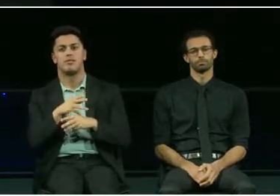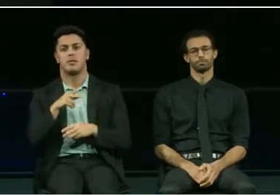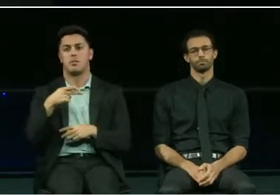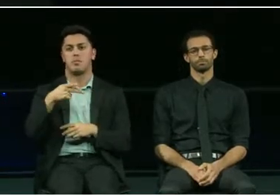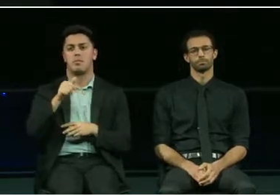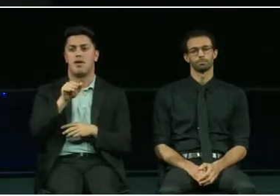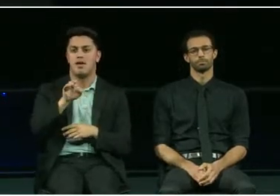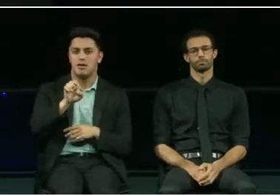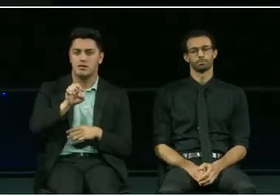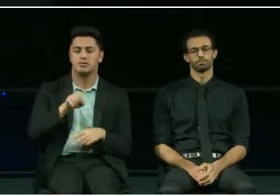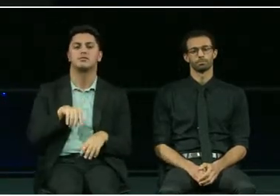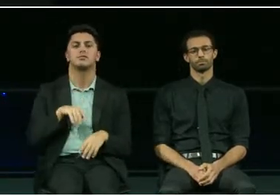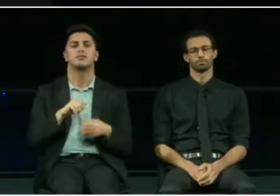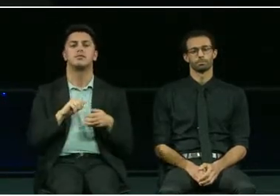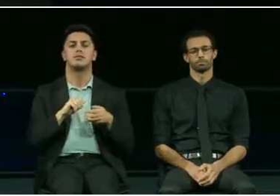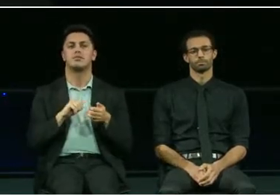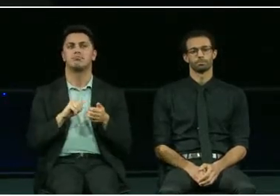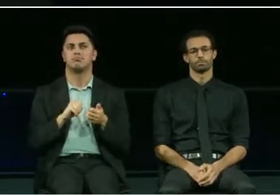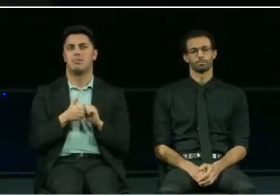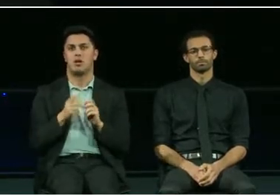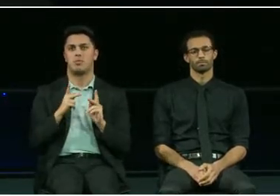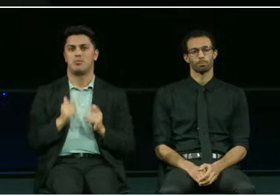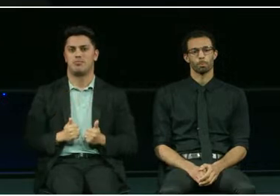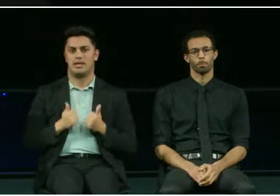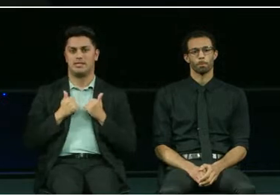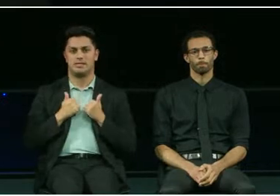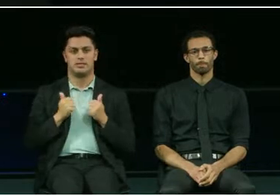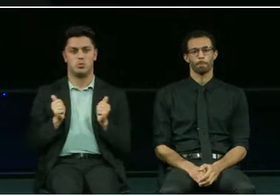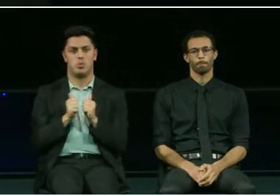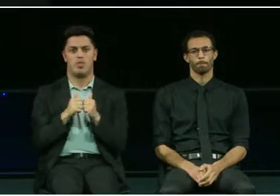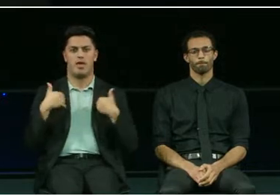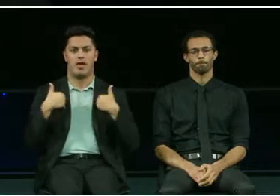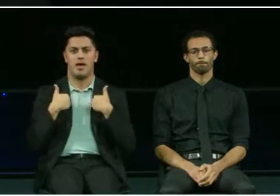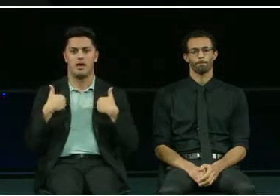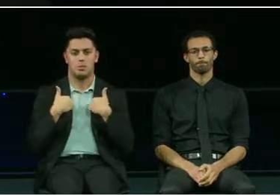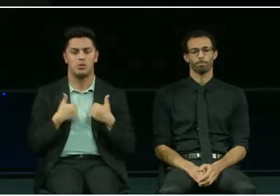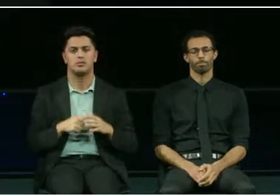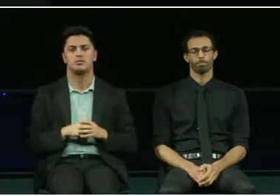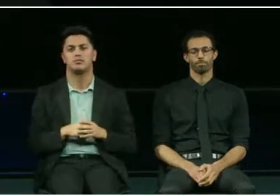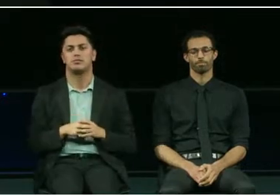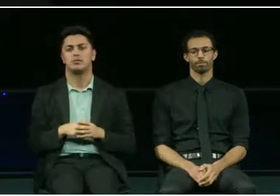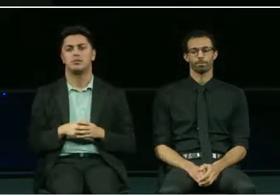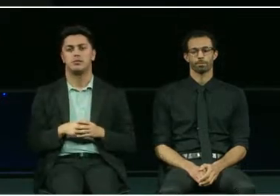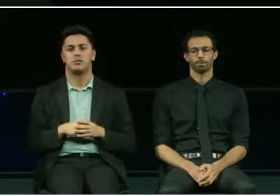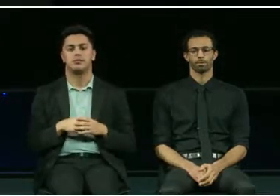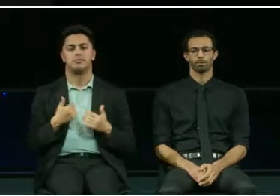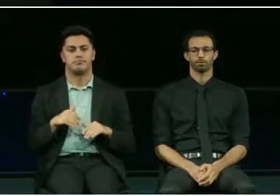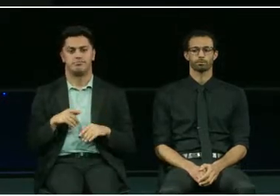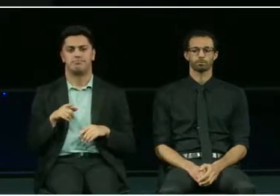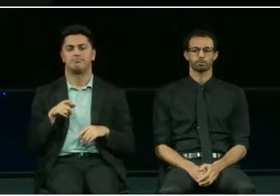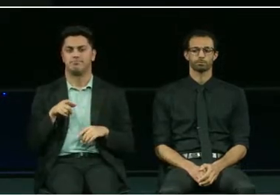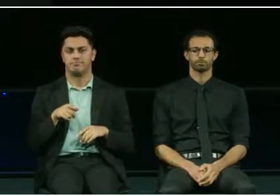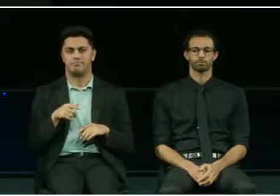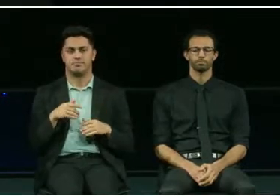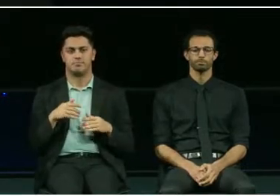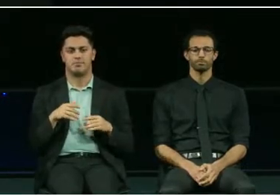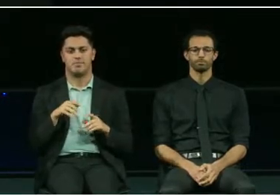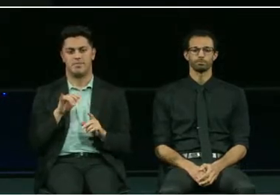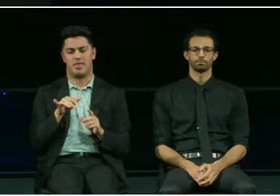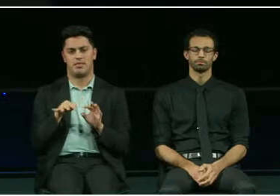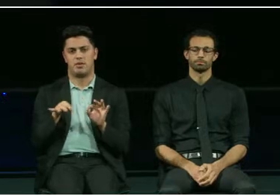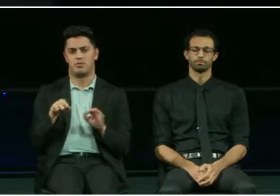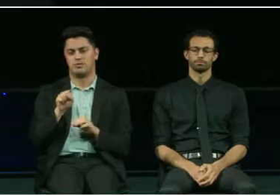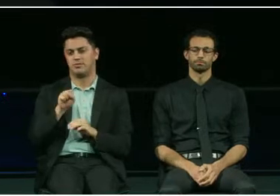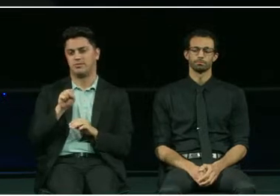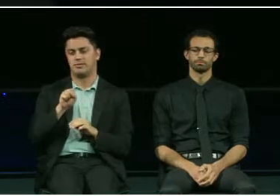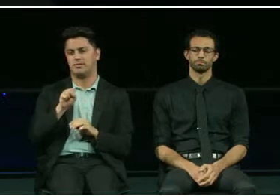and just the way of being with animals. And I think that cinema is such a powerful language. We can